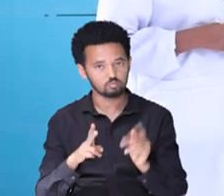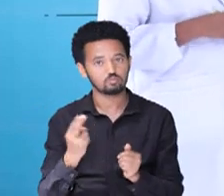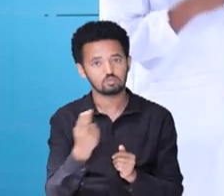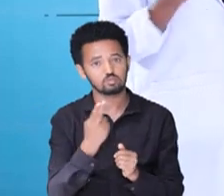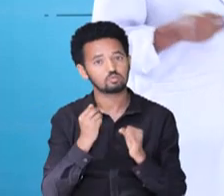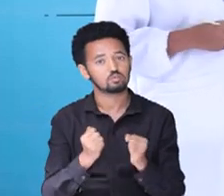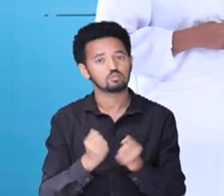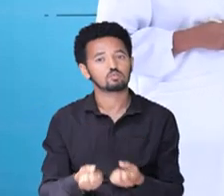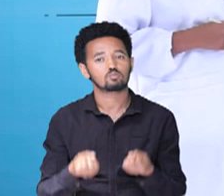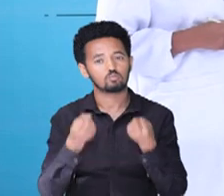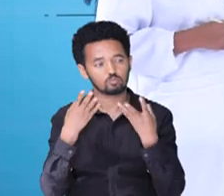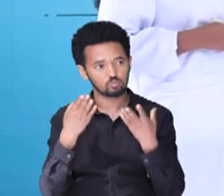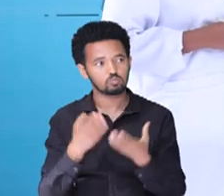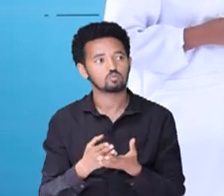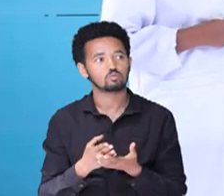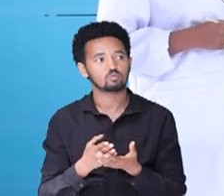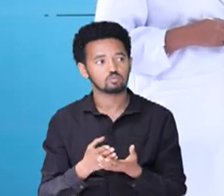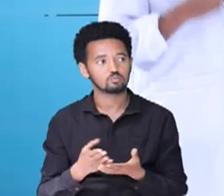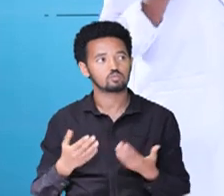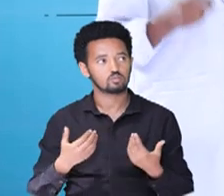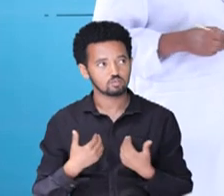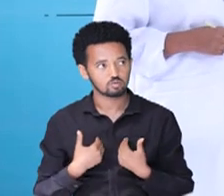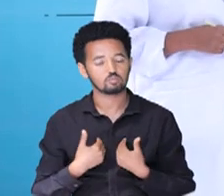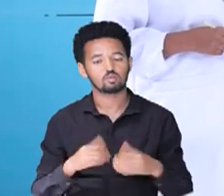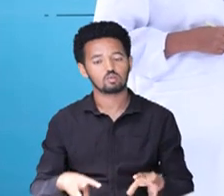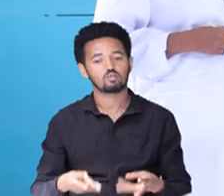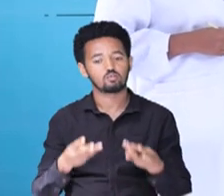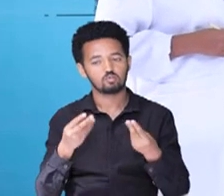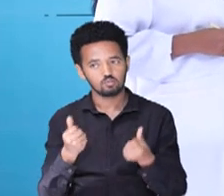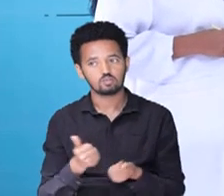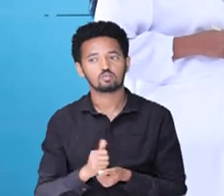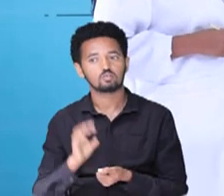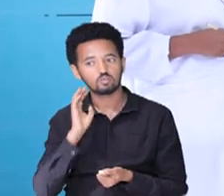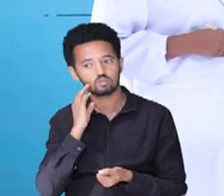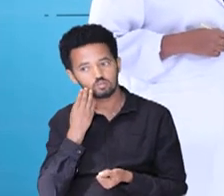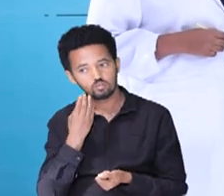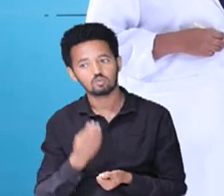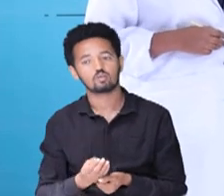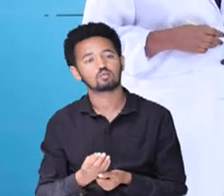also many advantages. For example, it maintains soil fertility and so on.